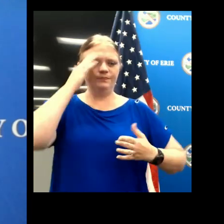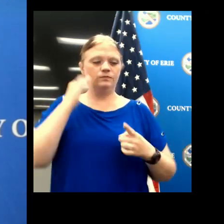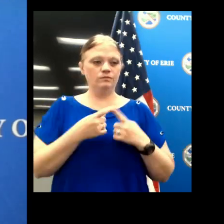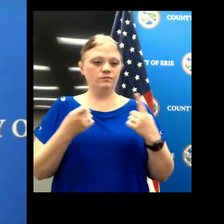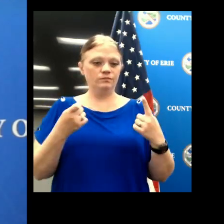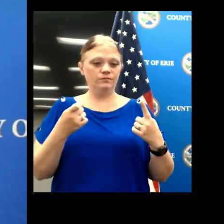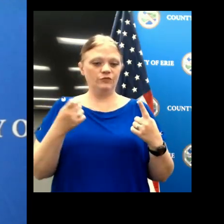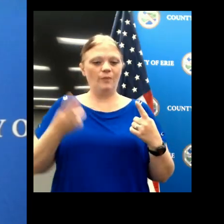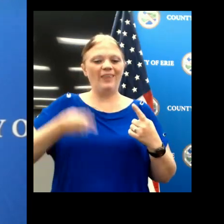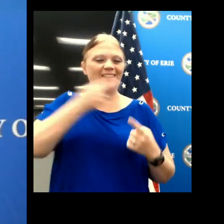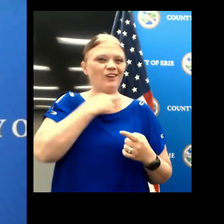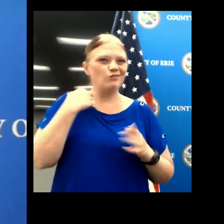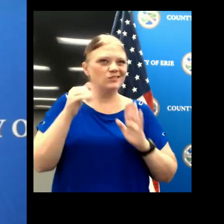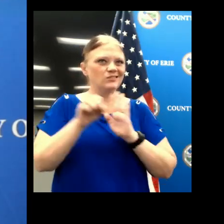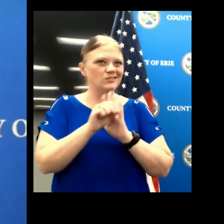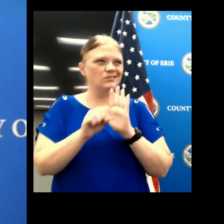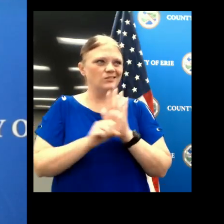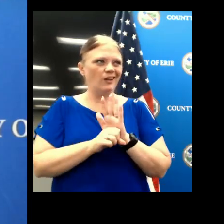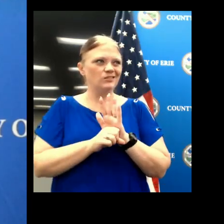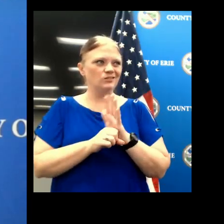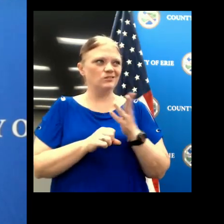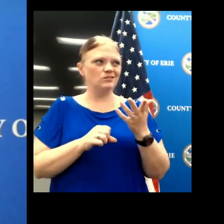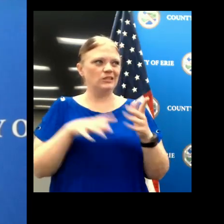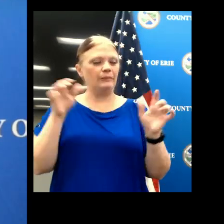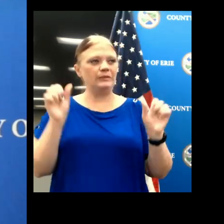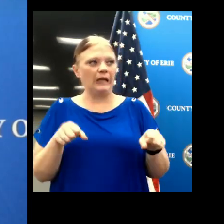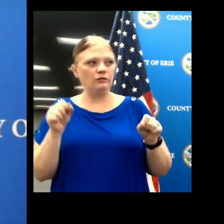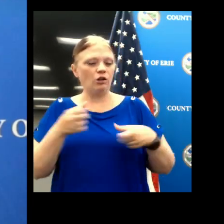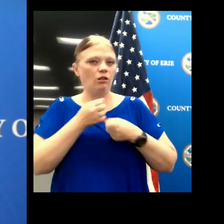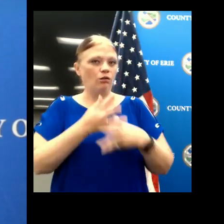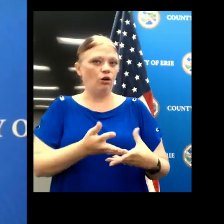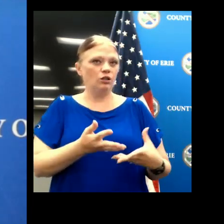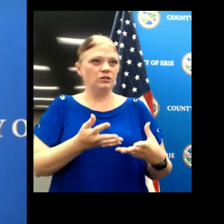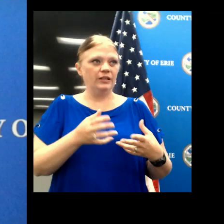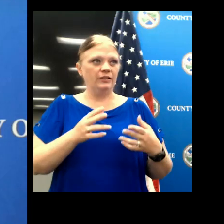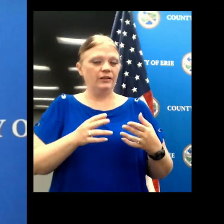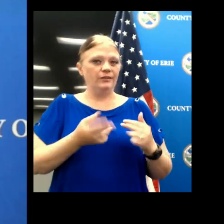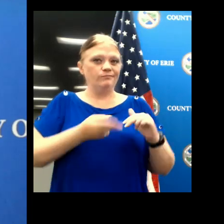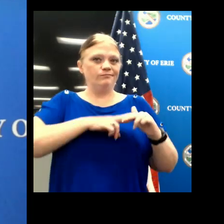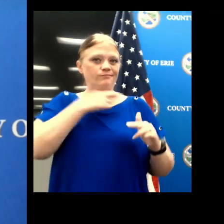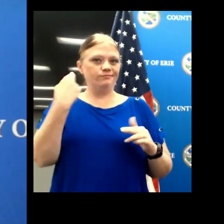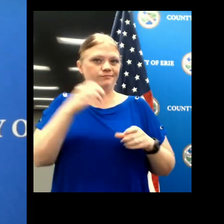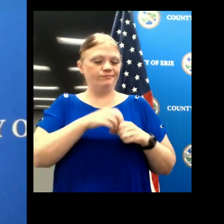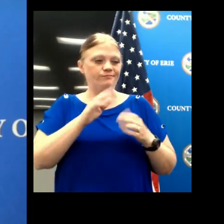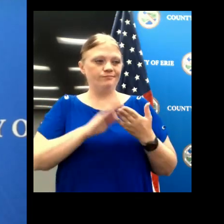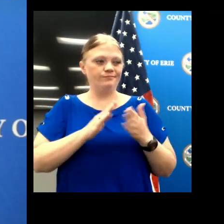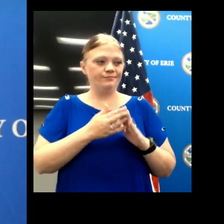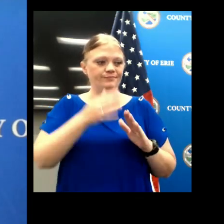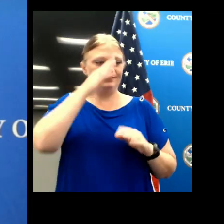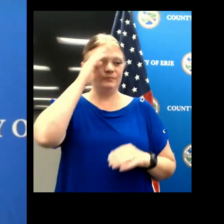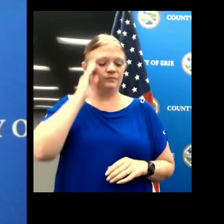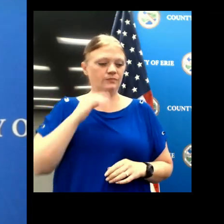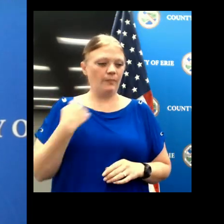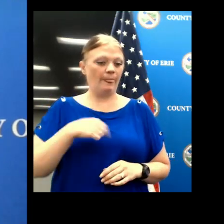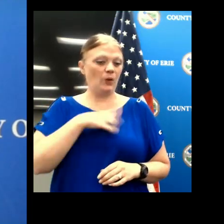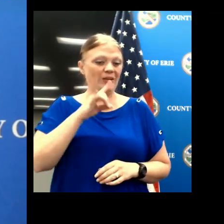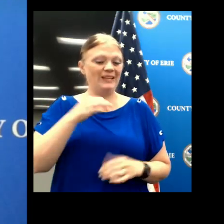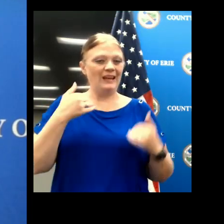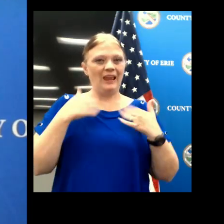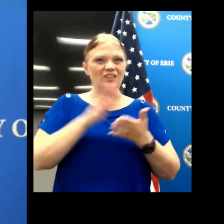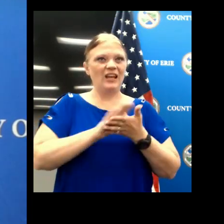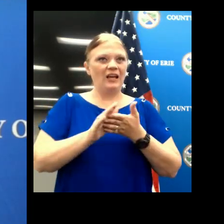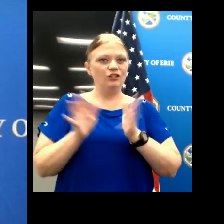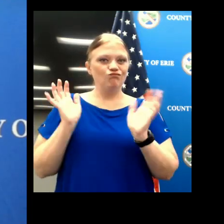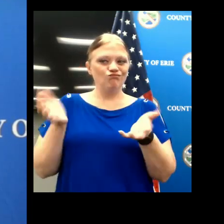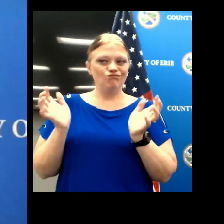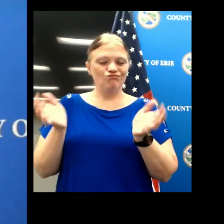from the high-risk states, about potentially causing a risk in our community. So we did have a really nice call with